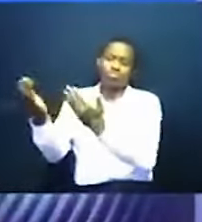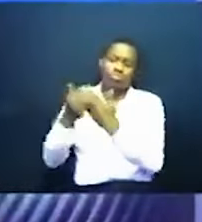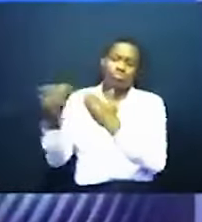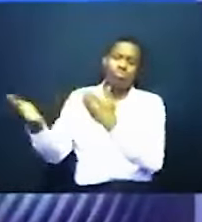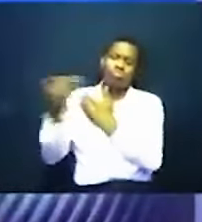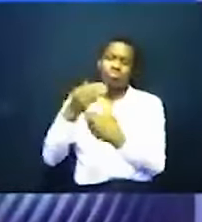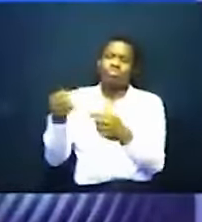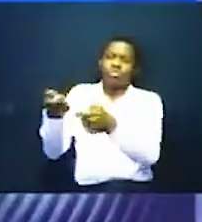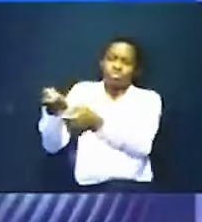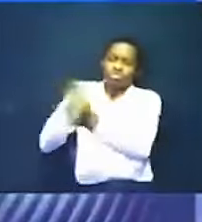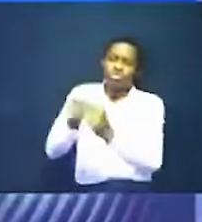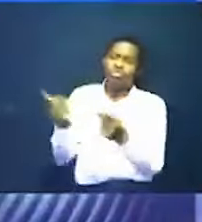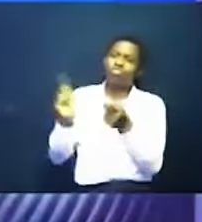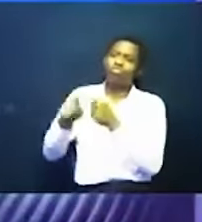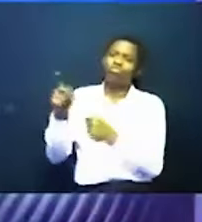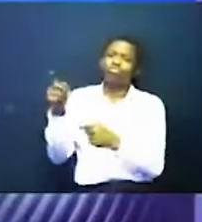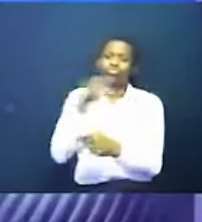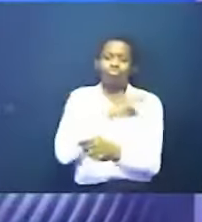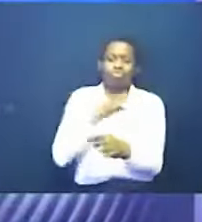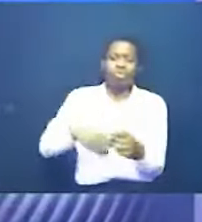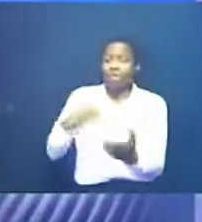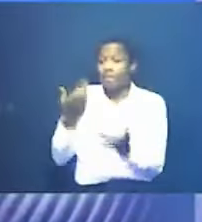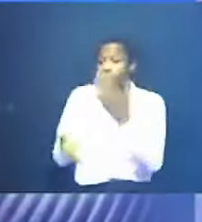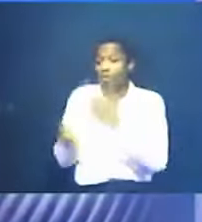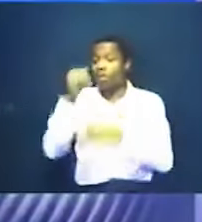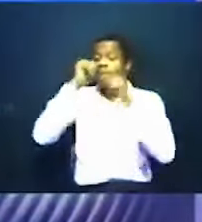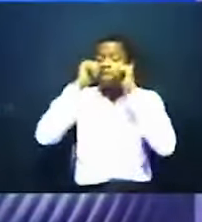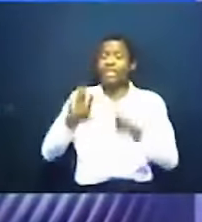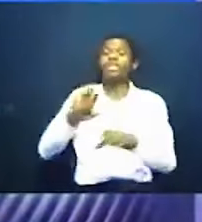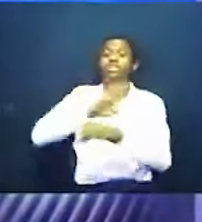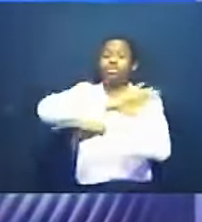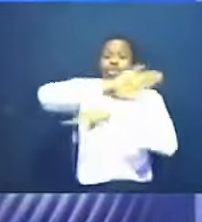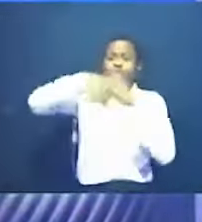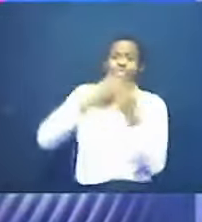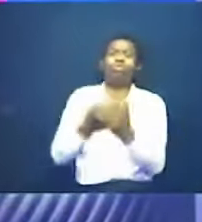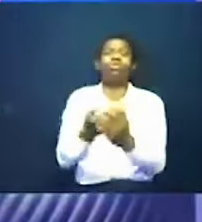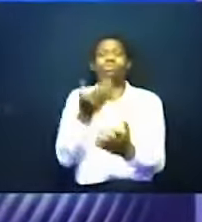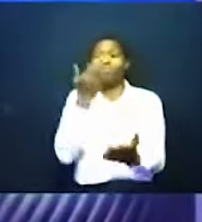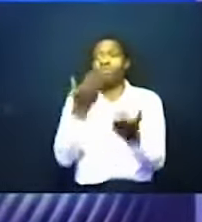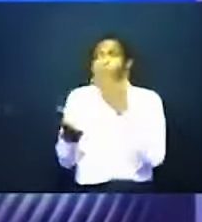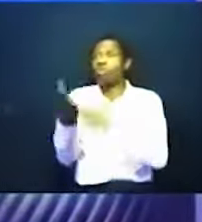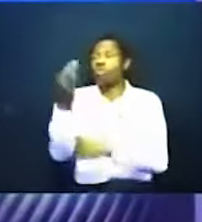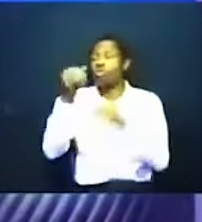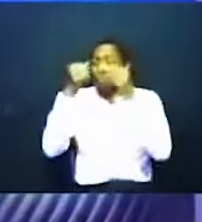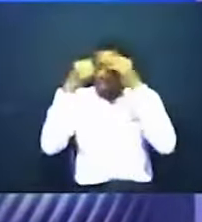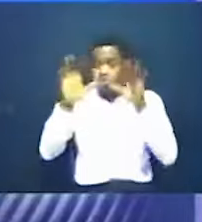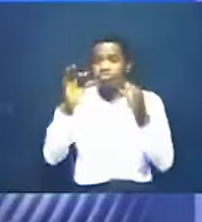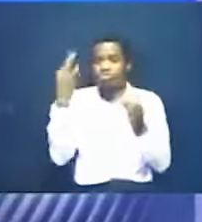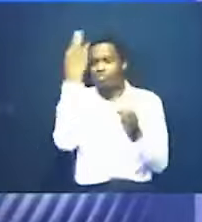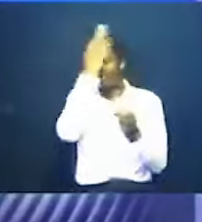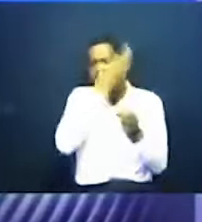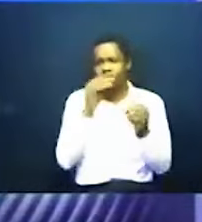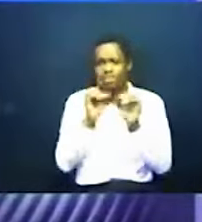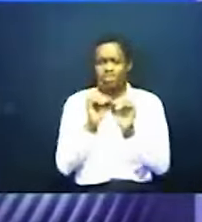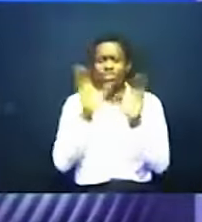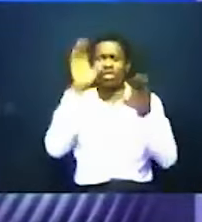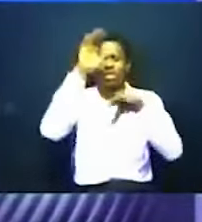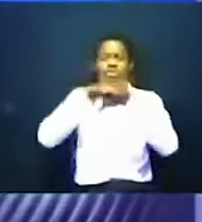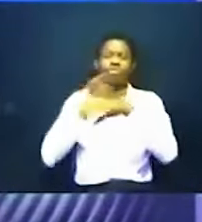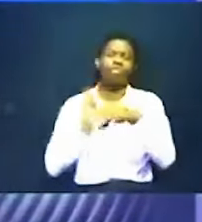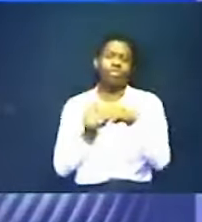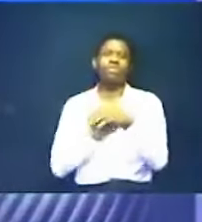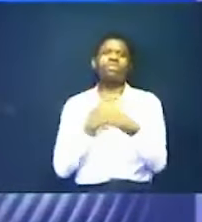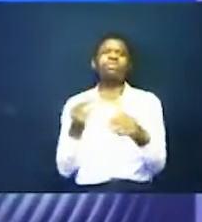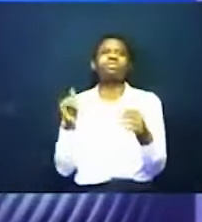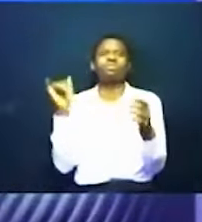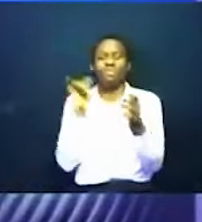Christ. So may the Lord bless all of us. May he cause his face to shine upon us.